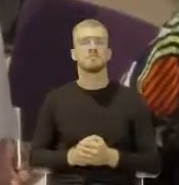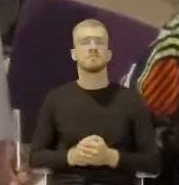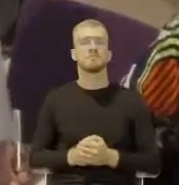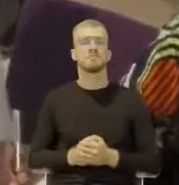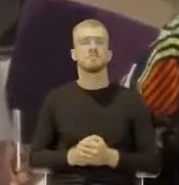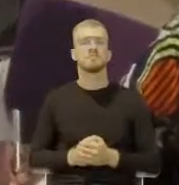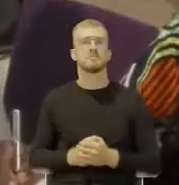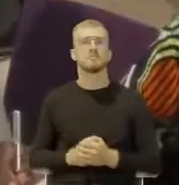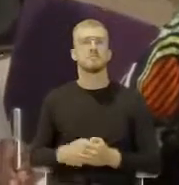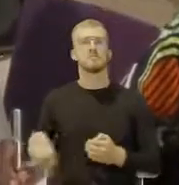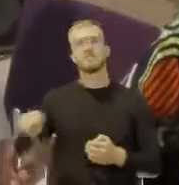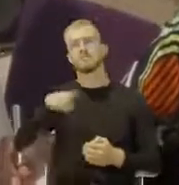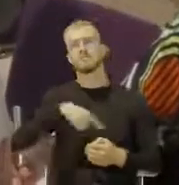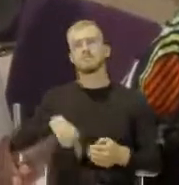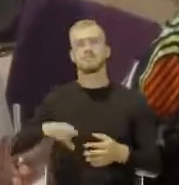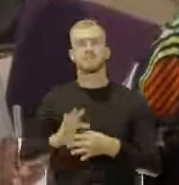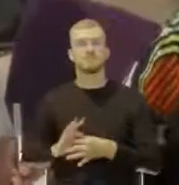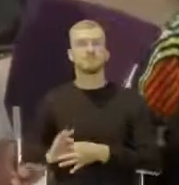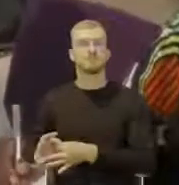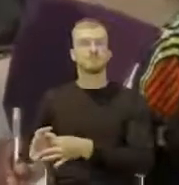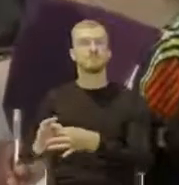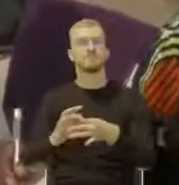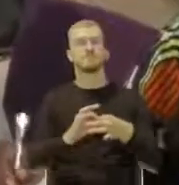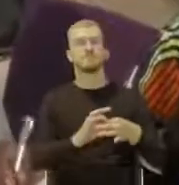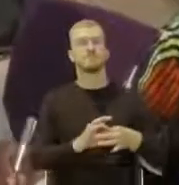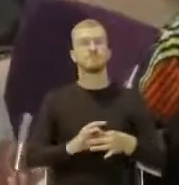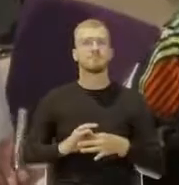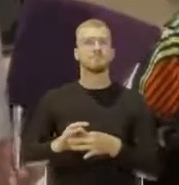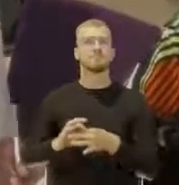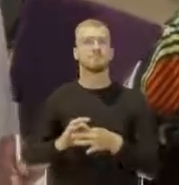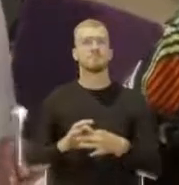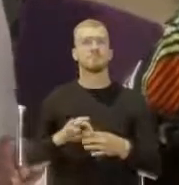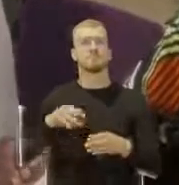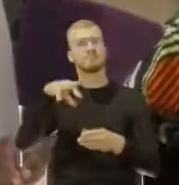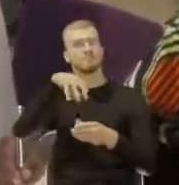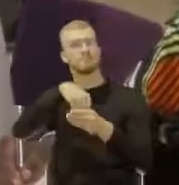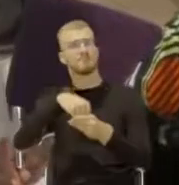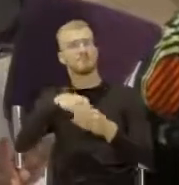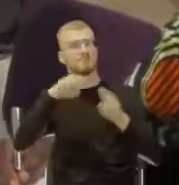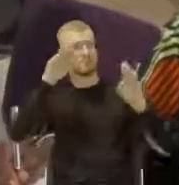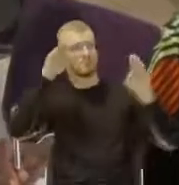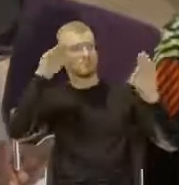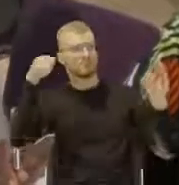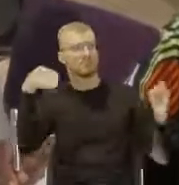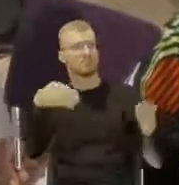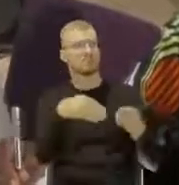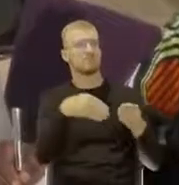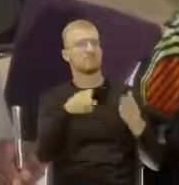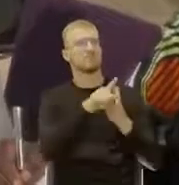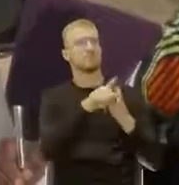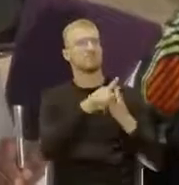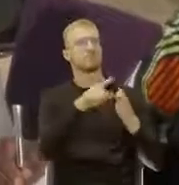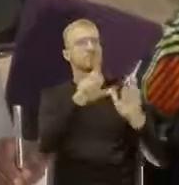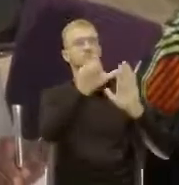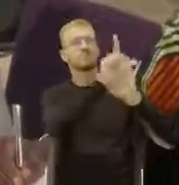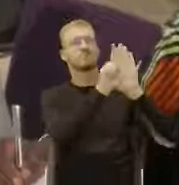Pathways Towards Equality, a big research project that will culminate